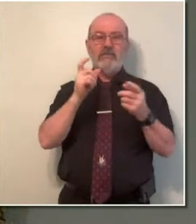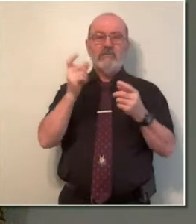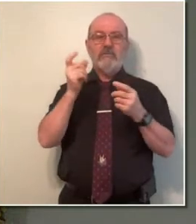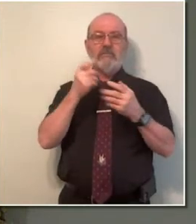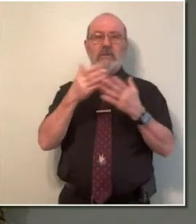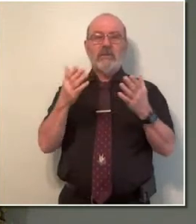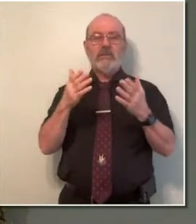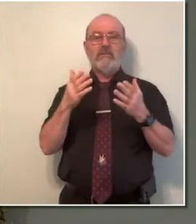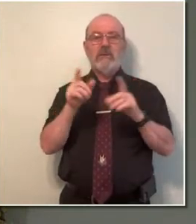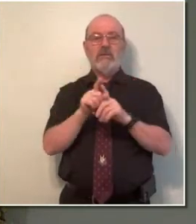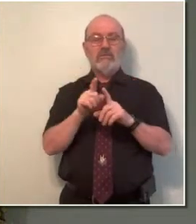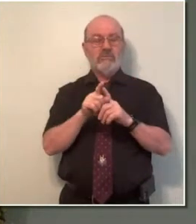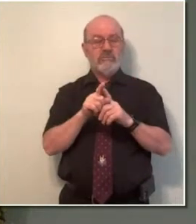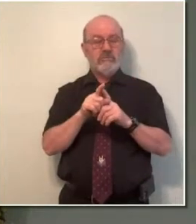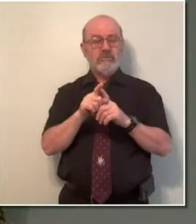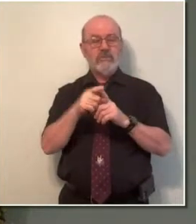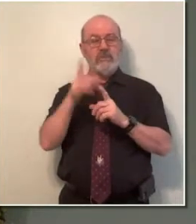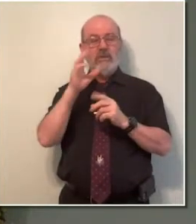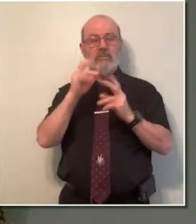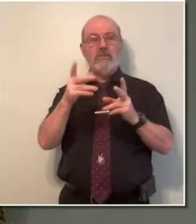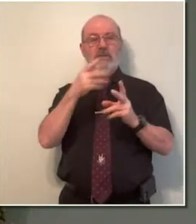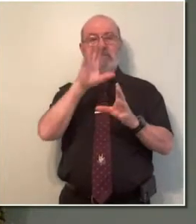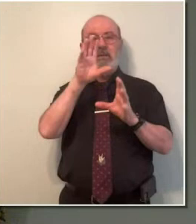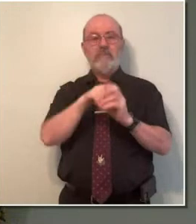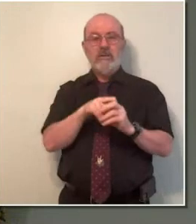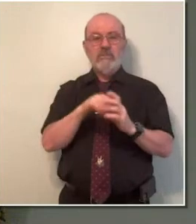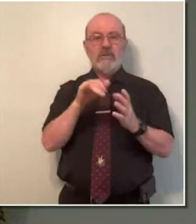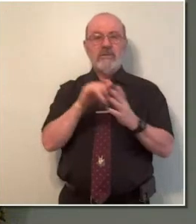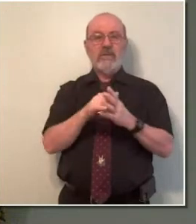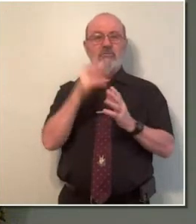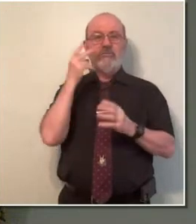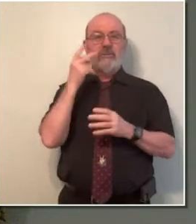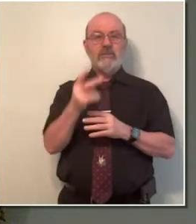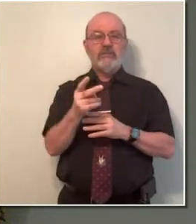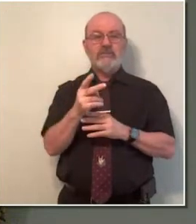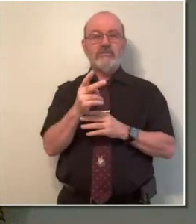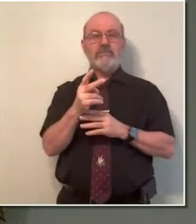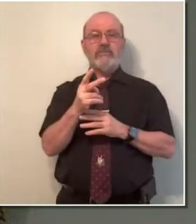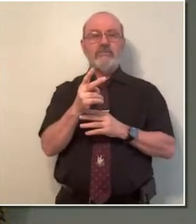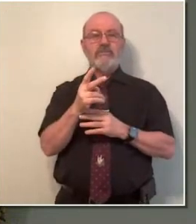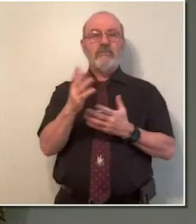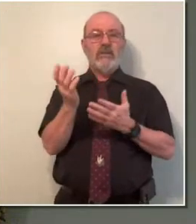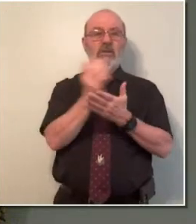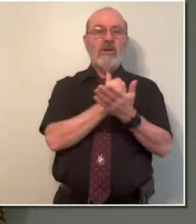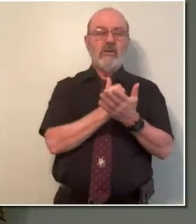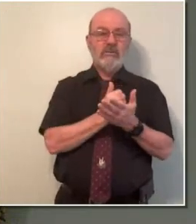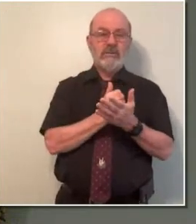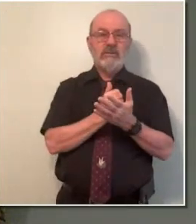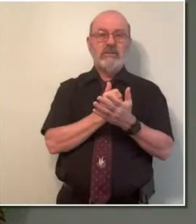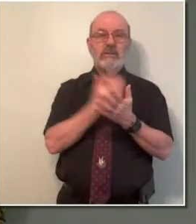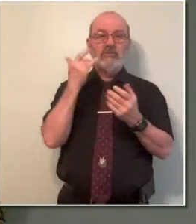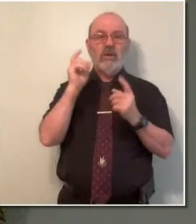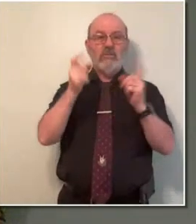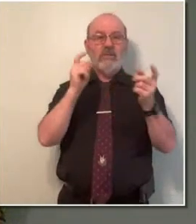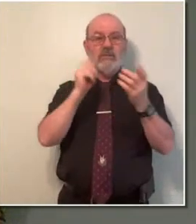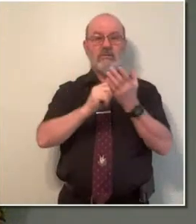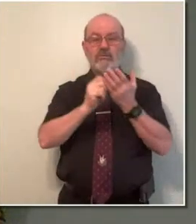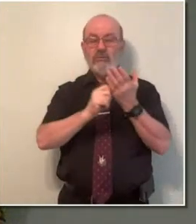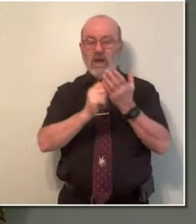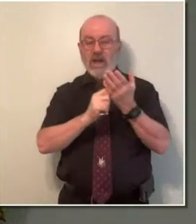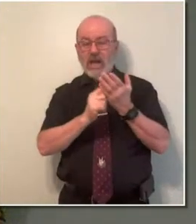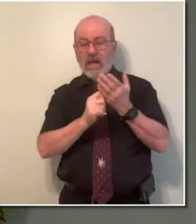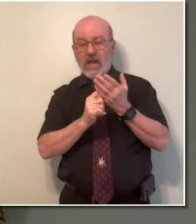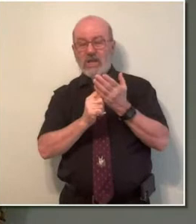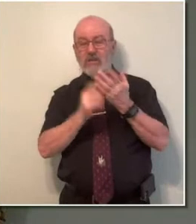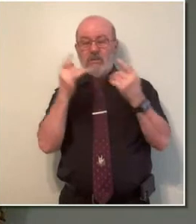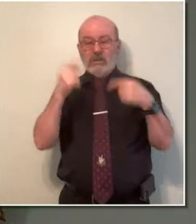but God has allowed me to participate in that and to see the harvest in that way. That's why we hand out gospel tracts. That's why we come to